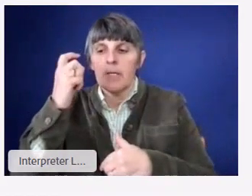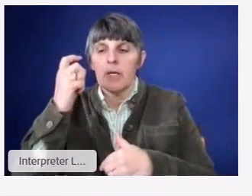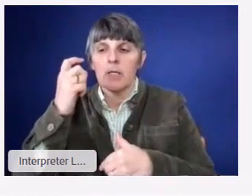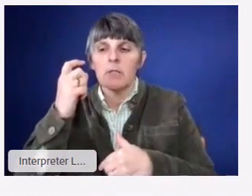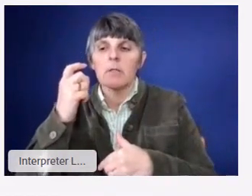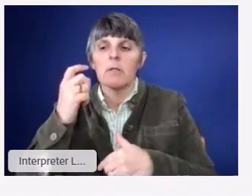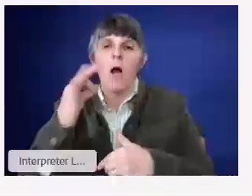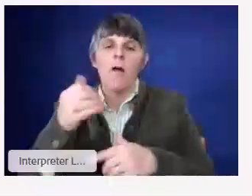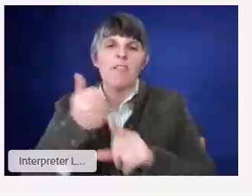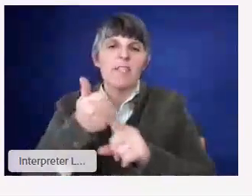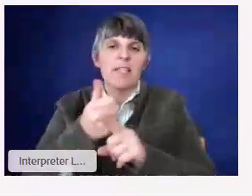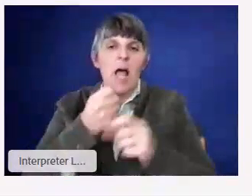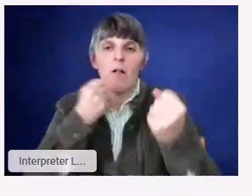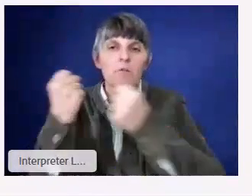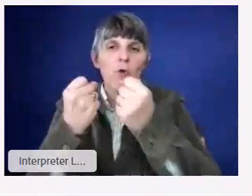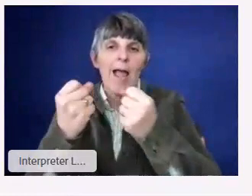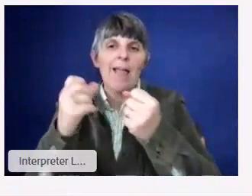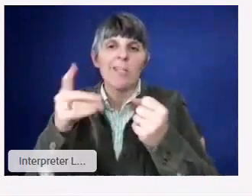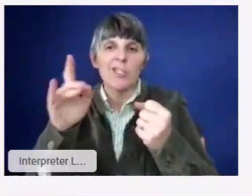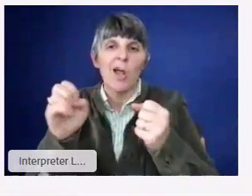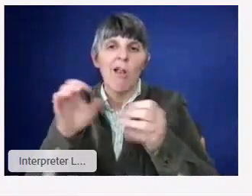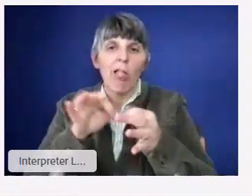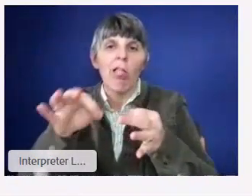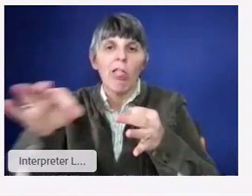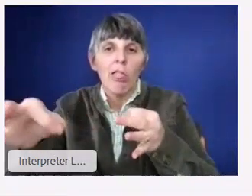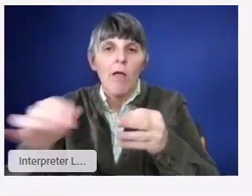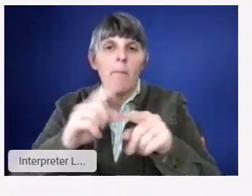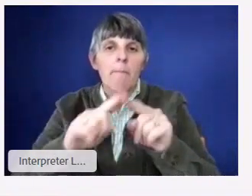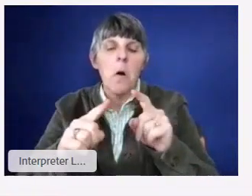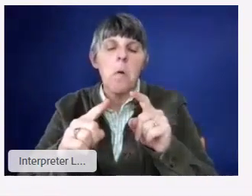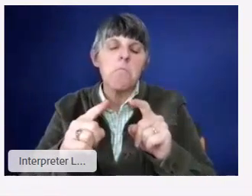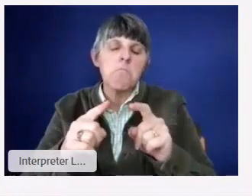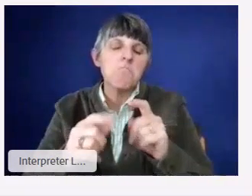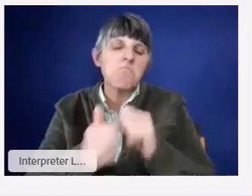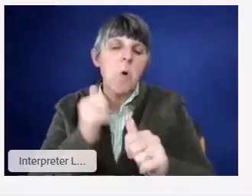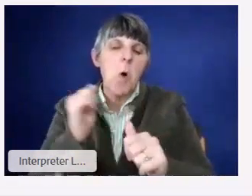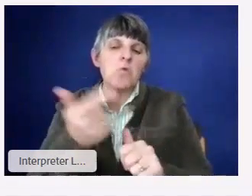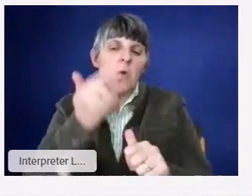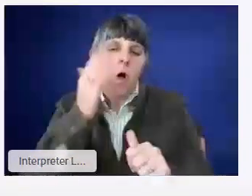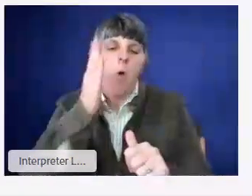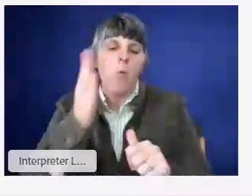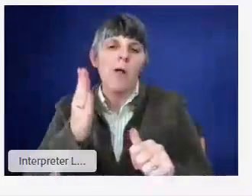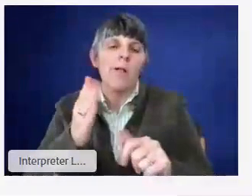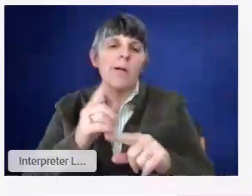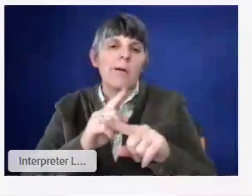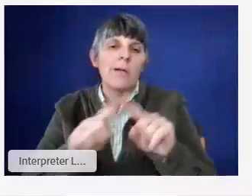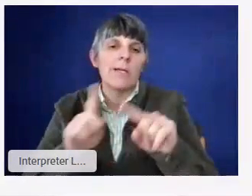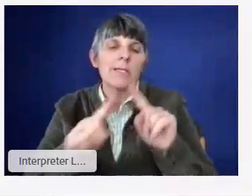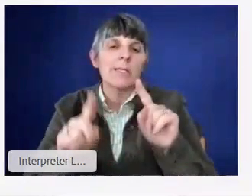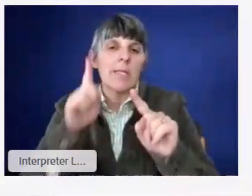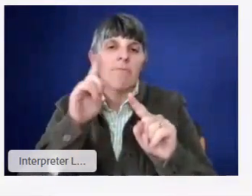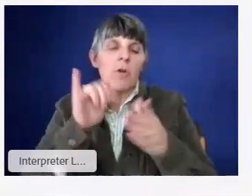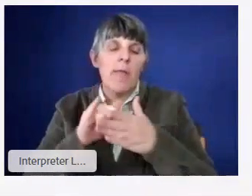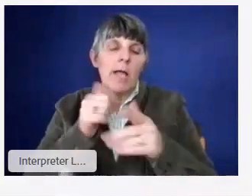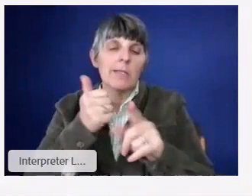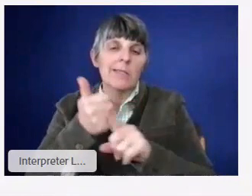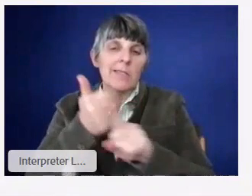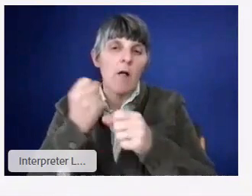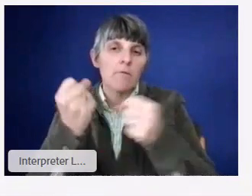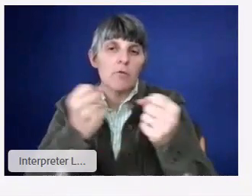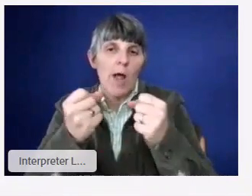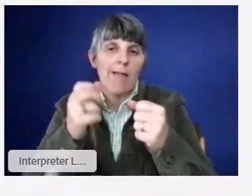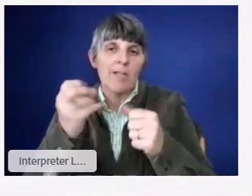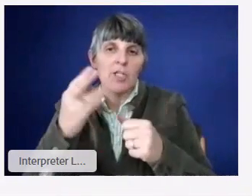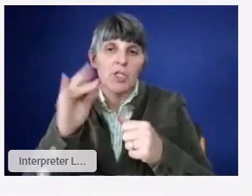shuttle is pushed out, but we'll have mostly everything except for handling of the self-driving shuttle. And as